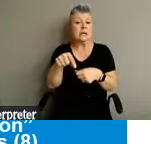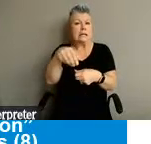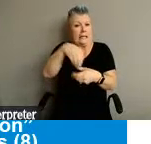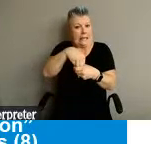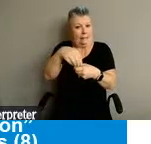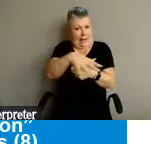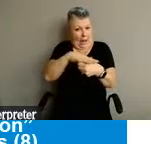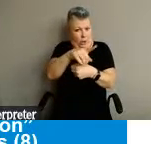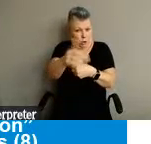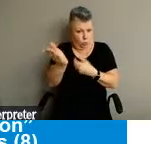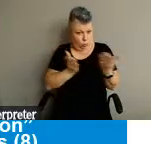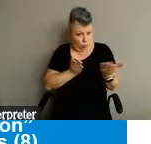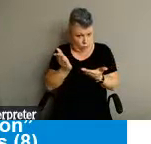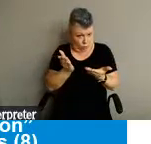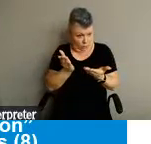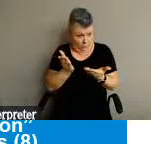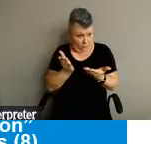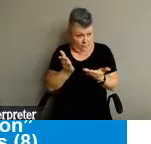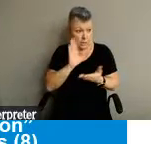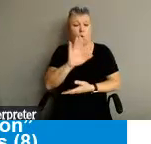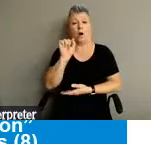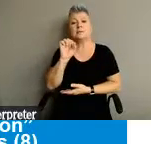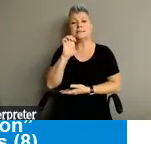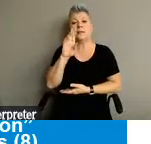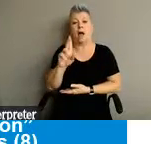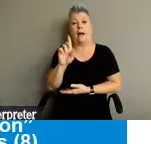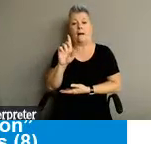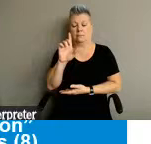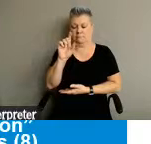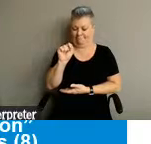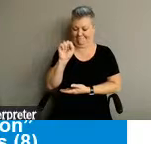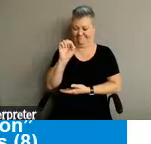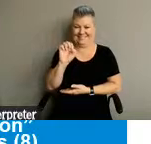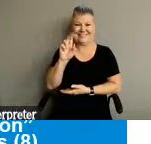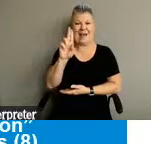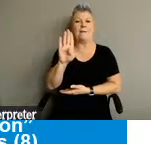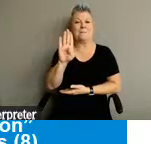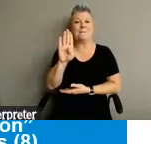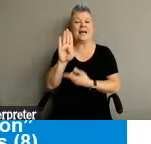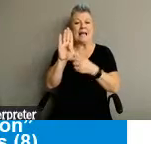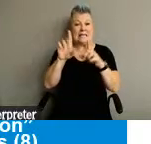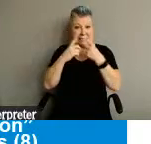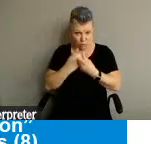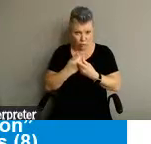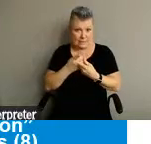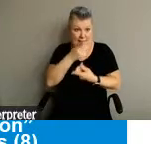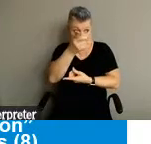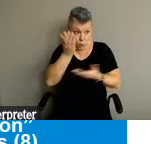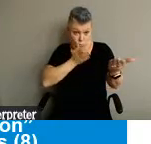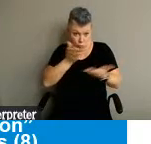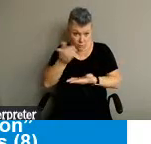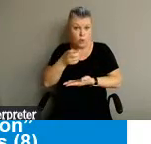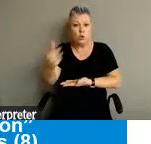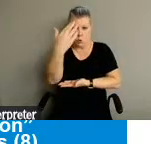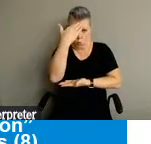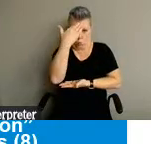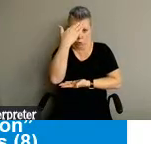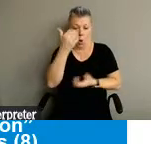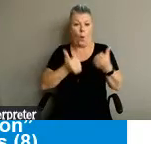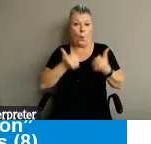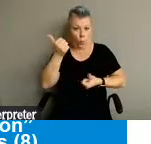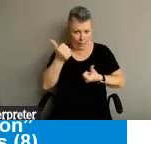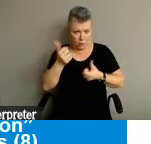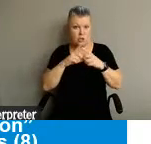your sub-districts as board members, as board directors, you are aware of those districts that are coalition as well